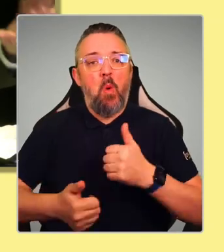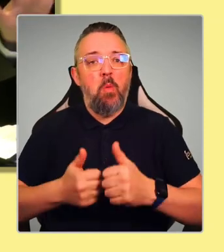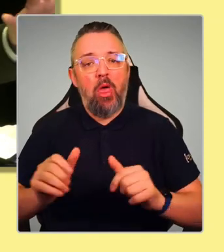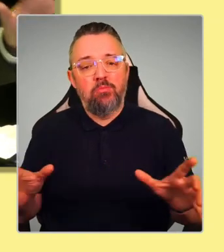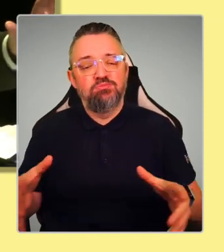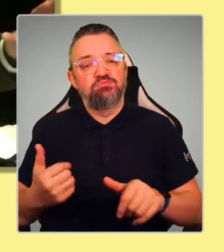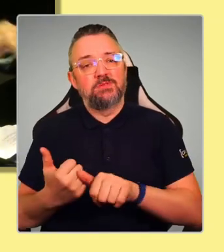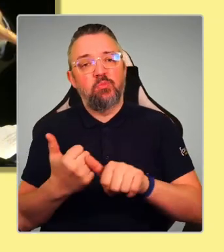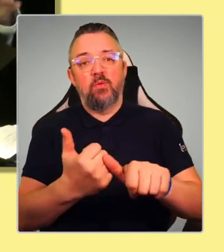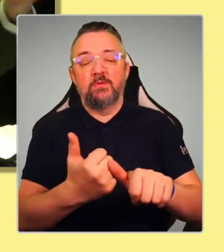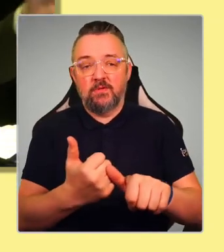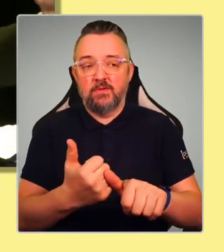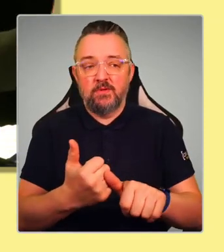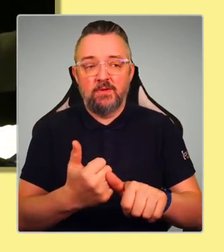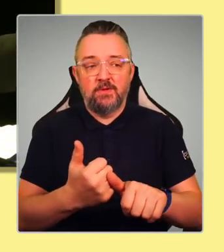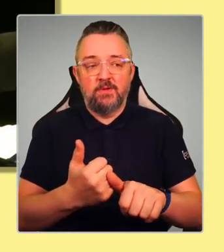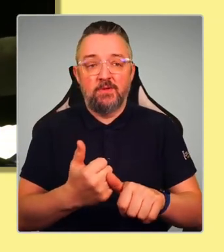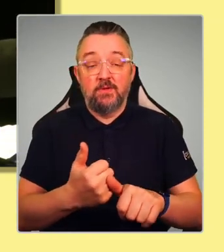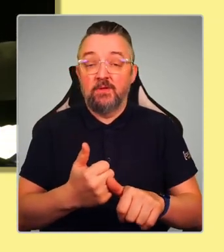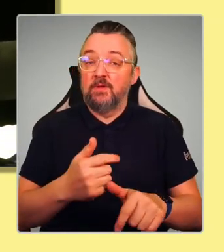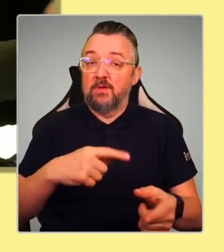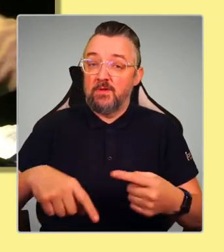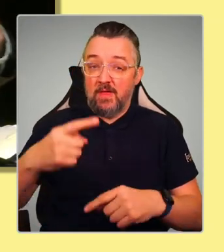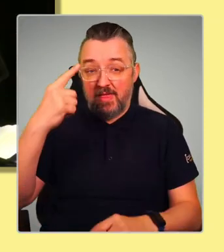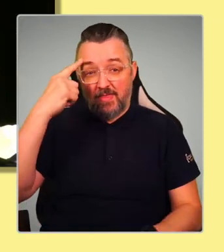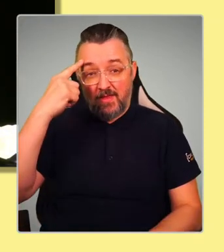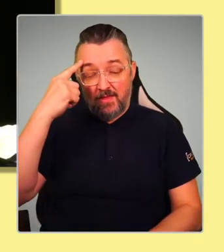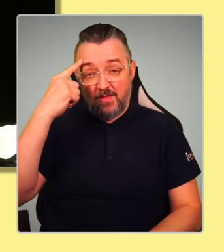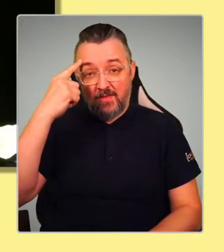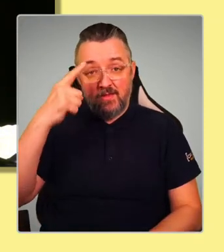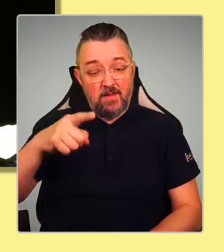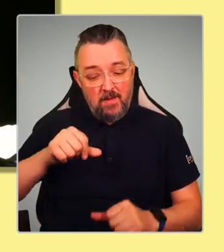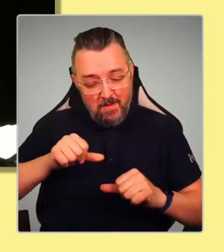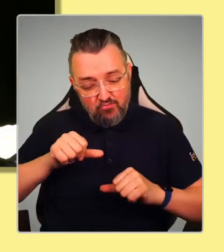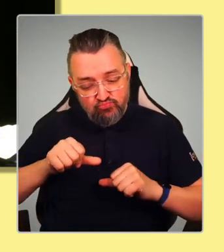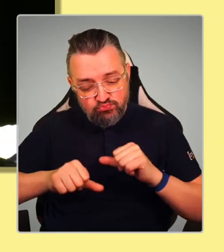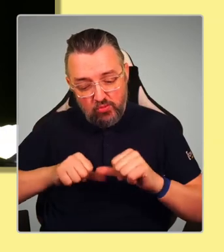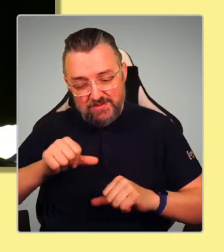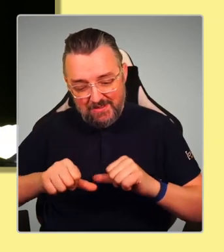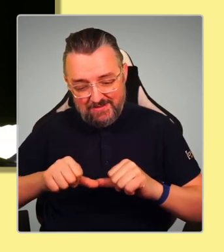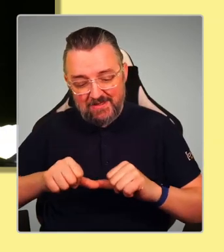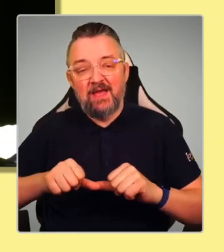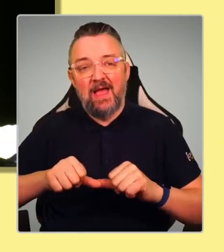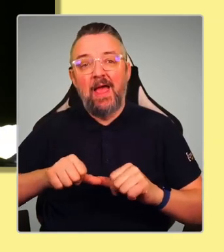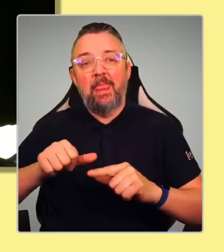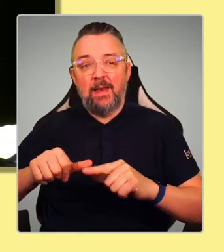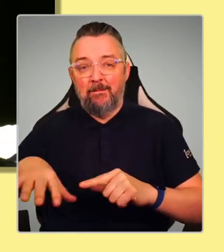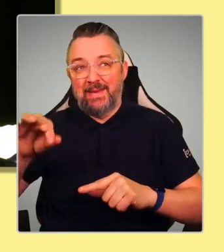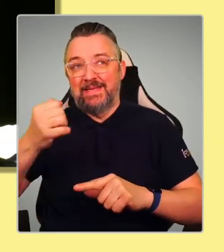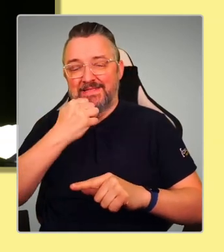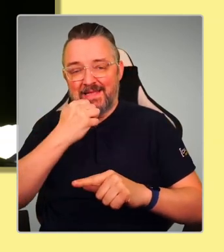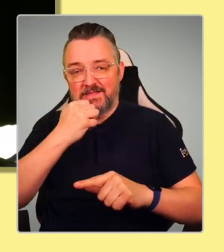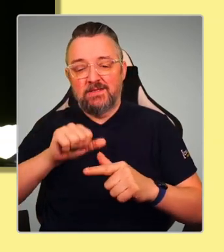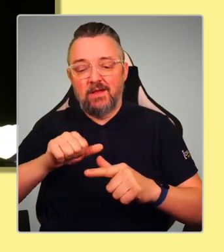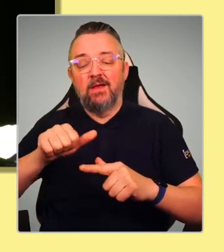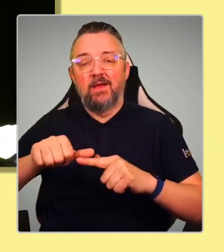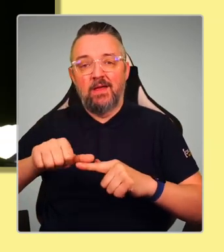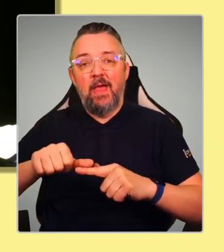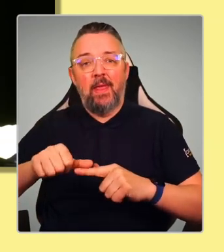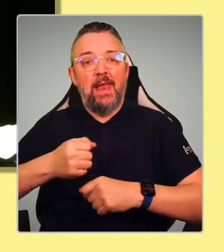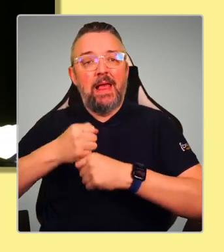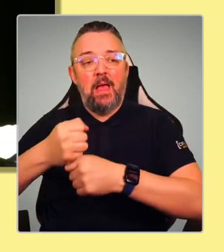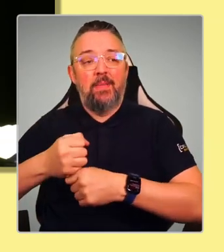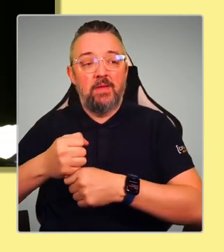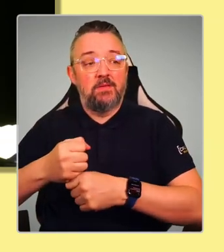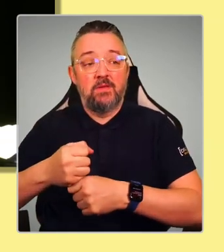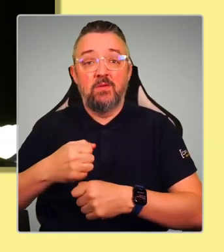think, we can often think, well, you've got to do the process a bit first, and then you can get a date. And then when we get a date, we can bank in campaigning. In fact, I've had people at Huston say to me,